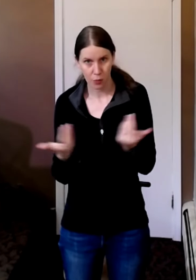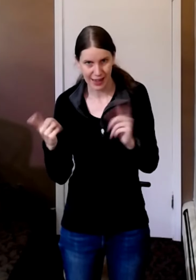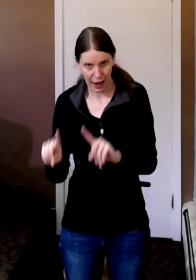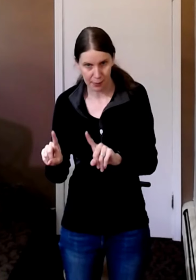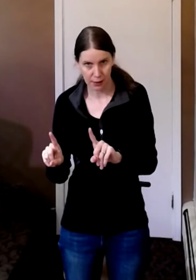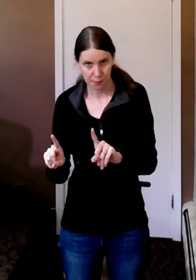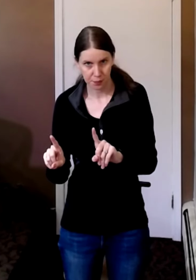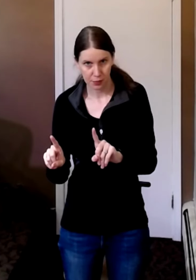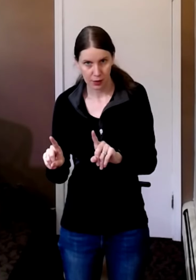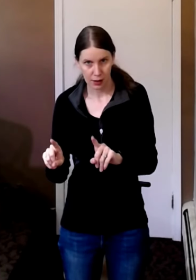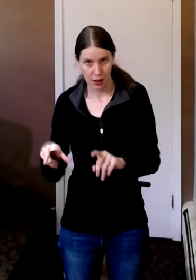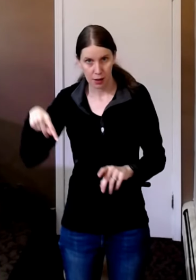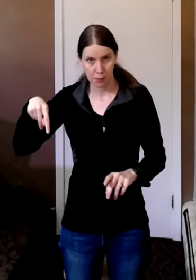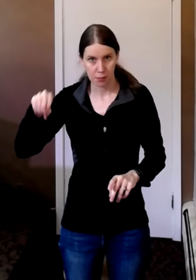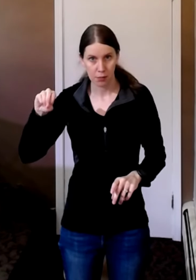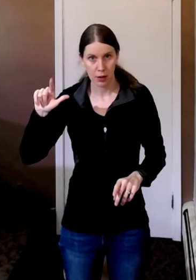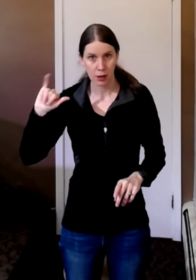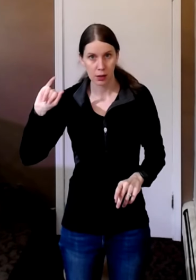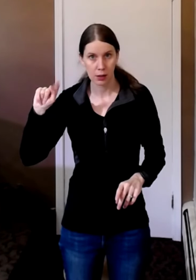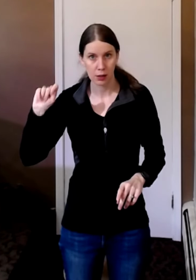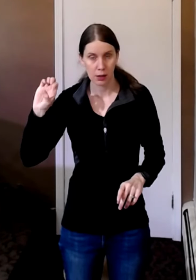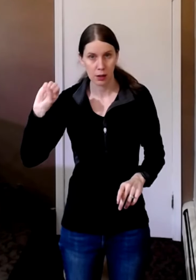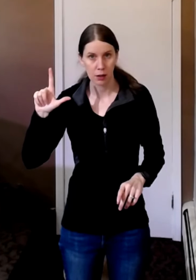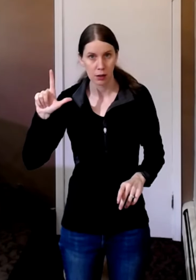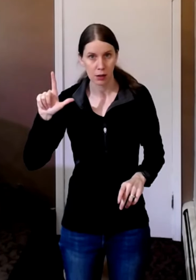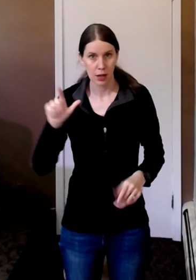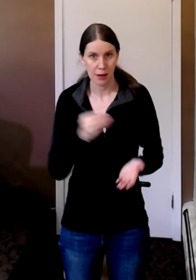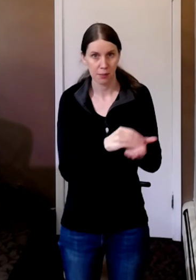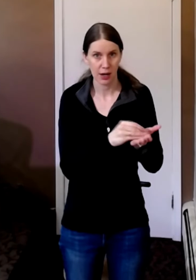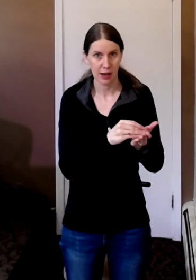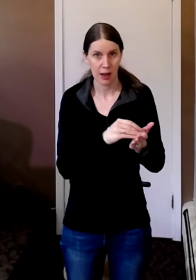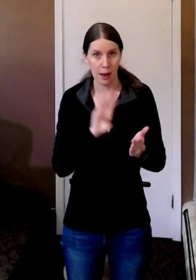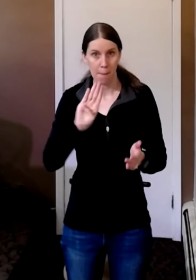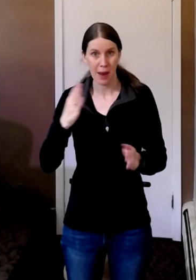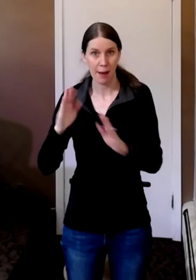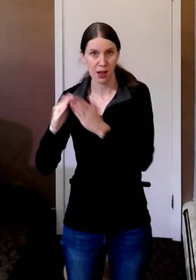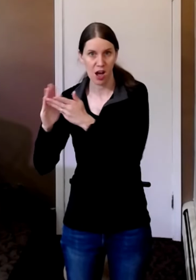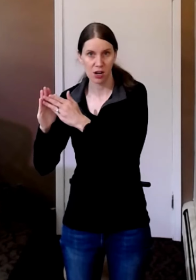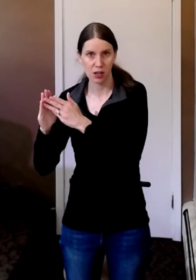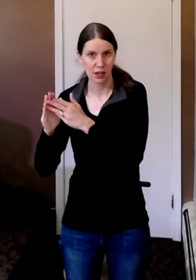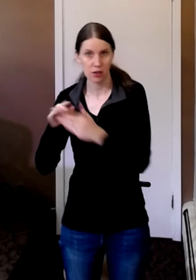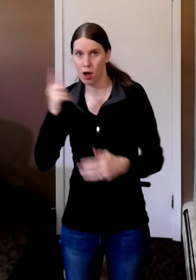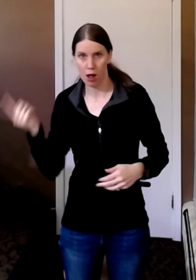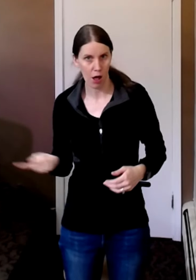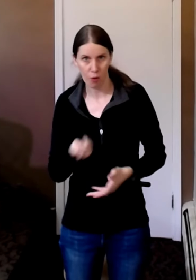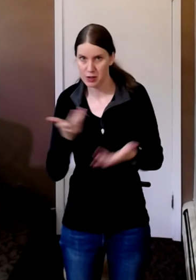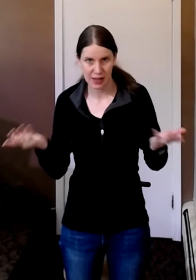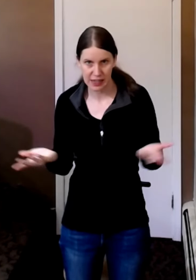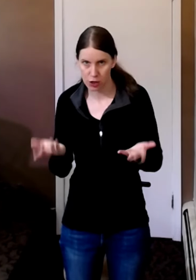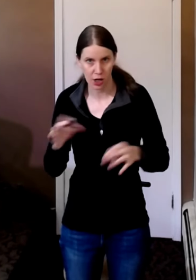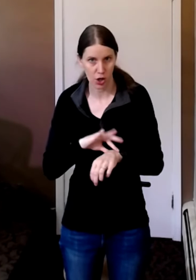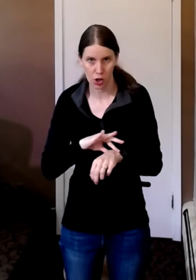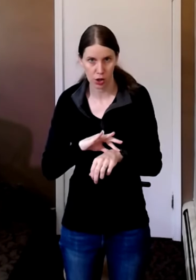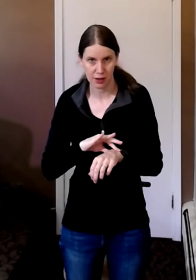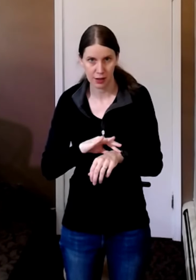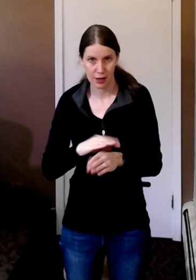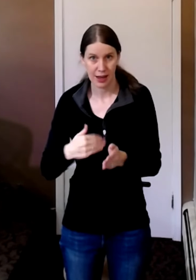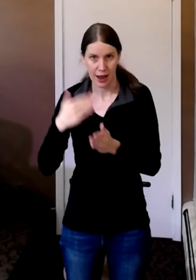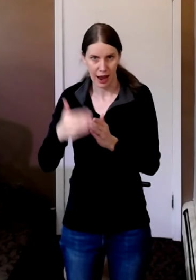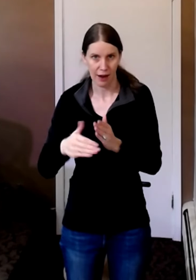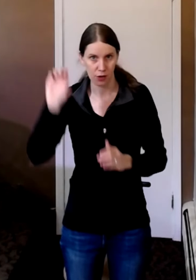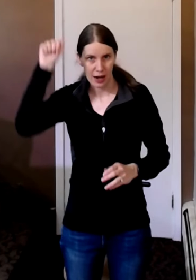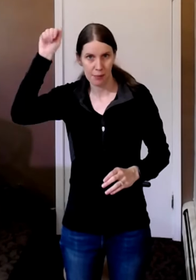on, political and economic Babylon have always existed since the fall, especially since